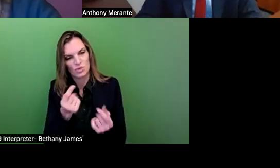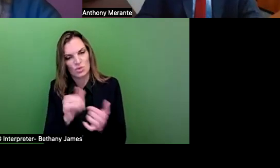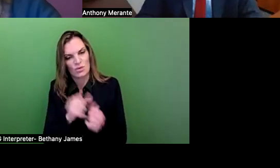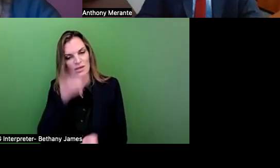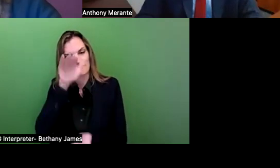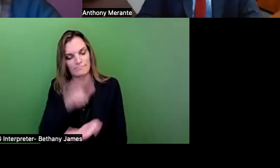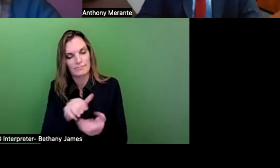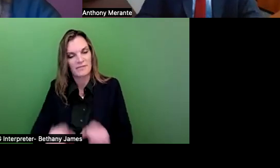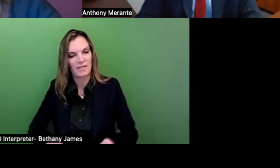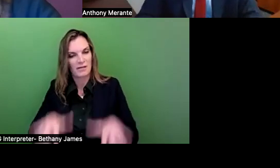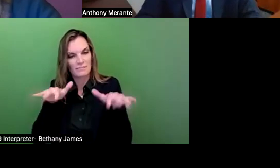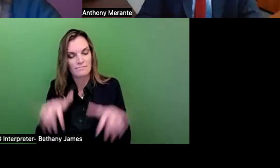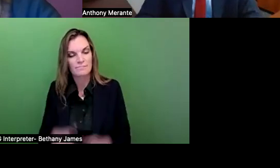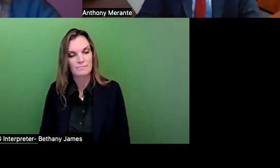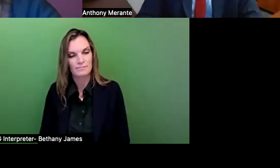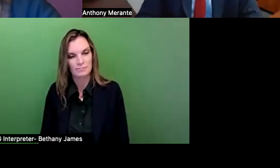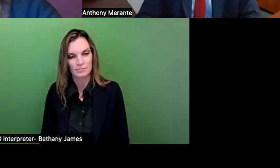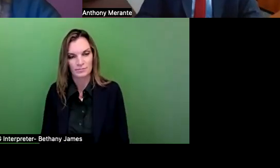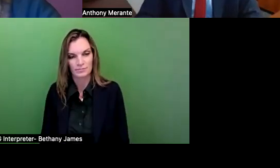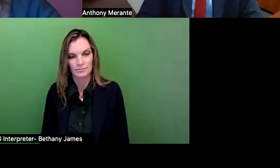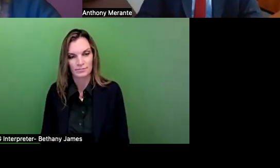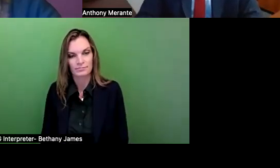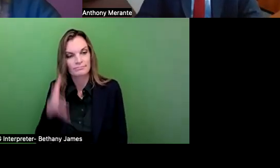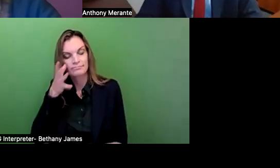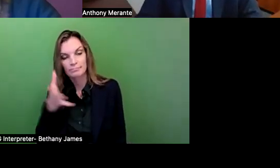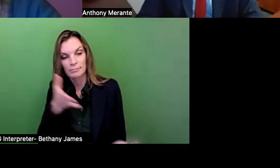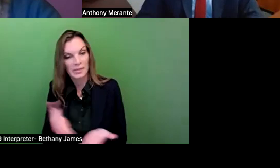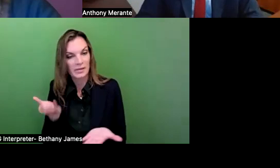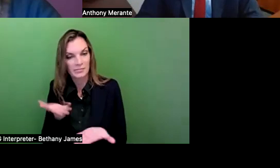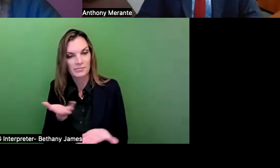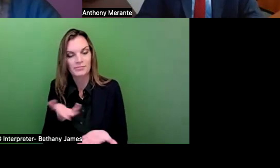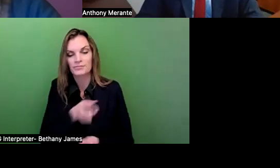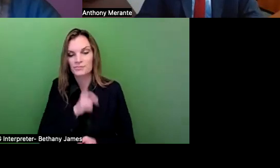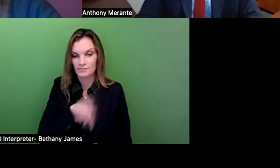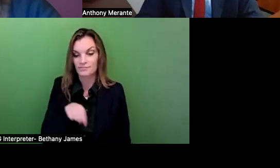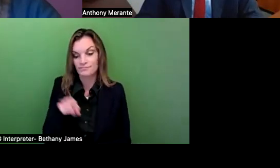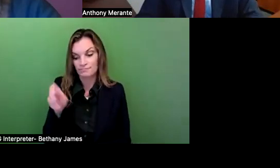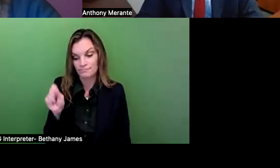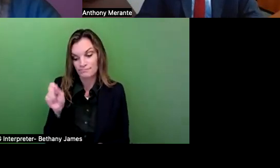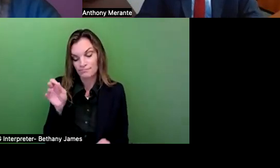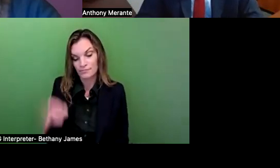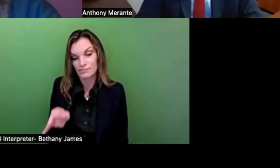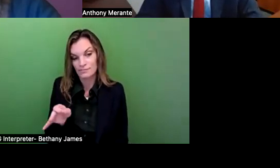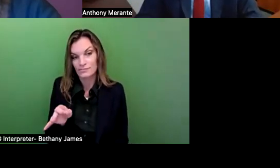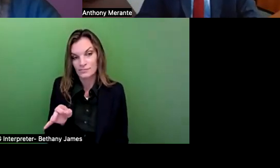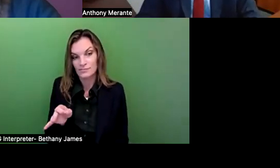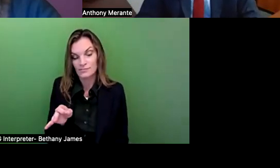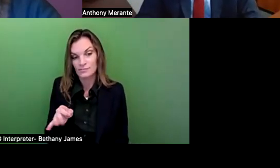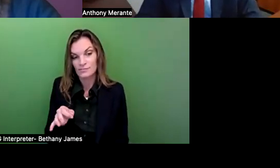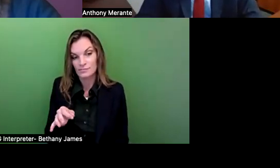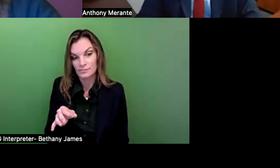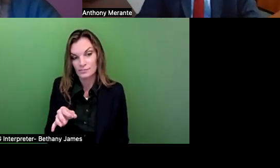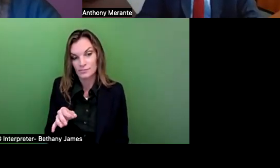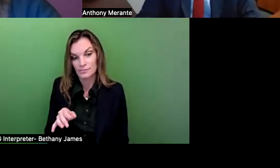more can be done in the future? Well, yeah, that is definitely a new topic. Every time it rains, a